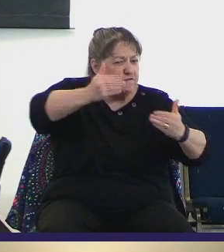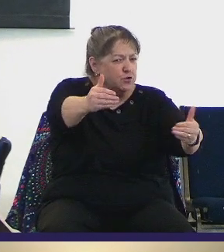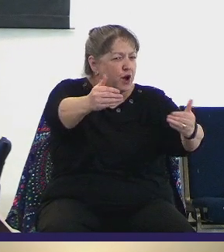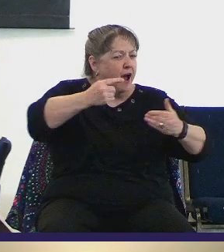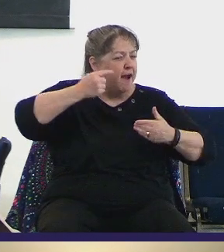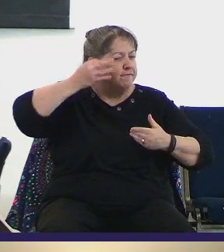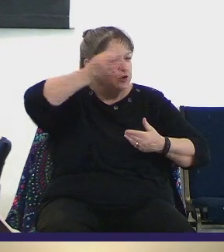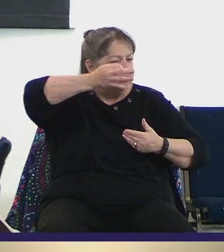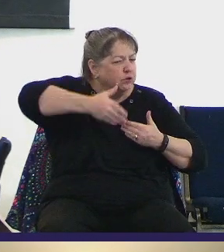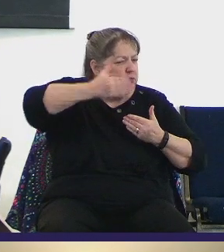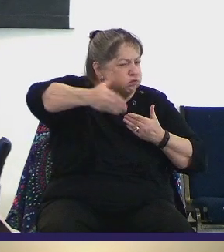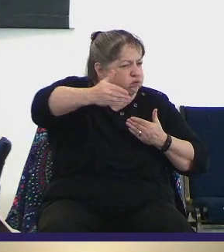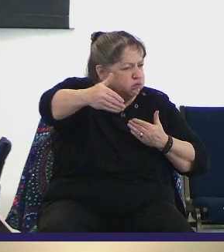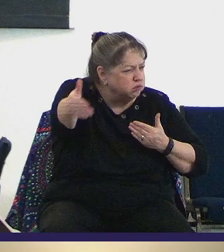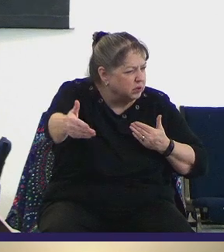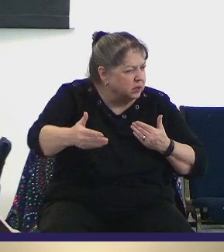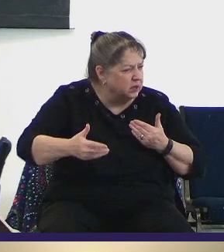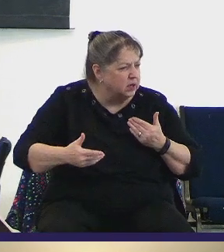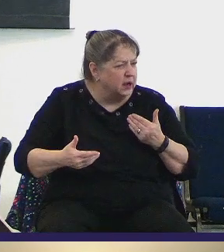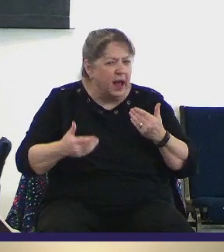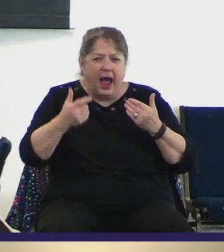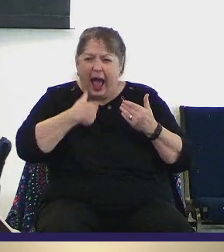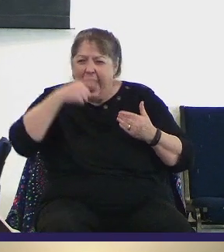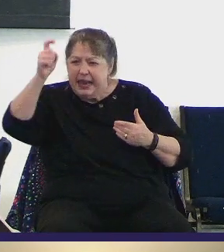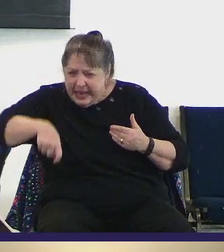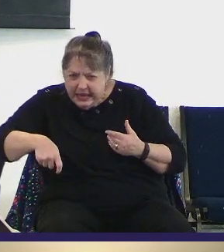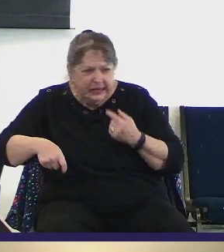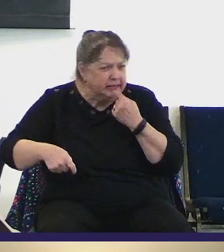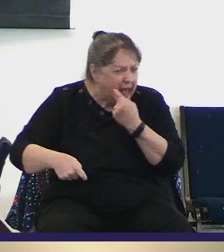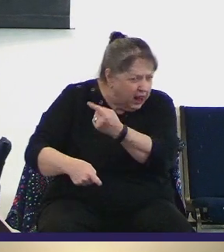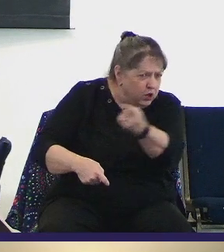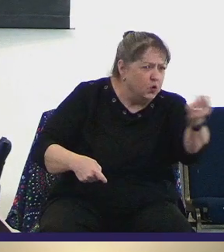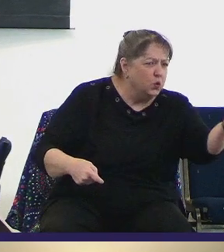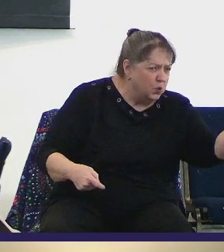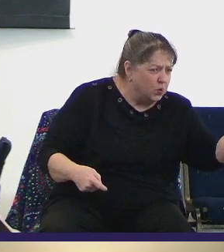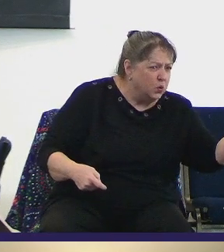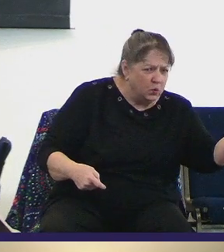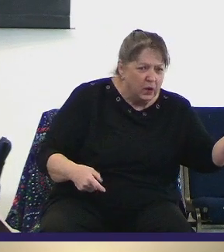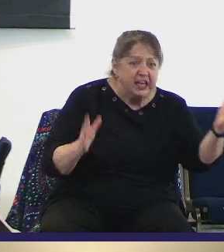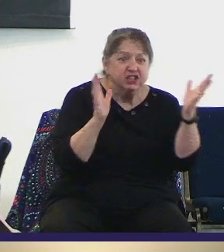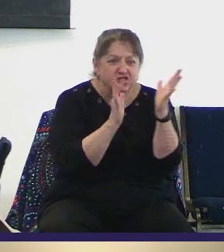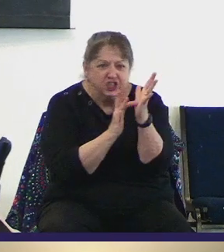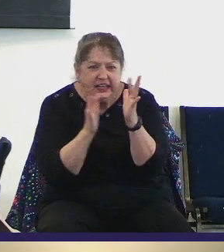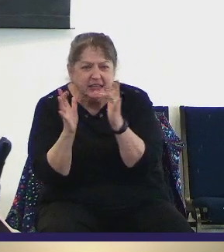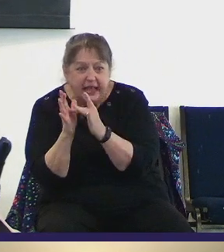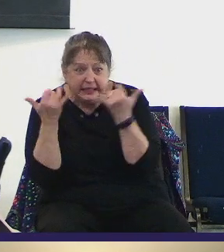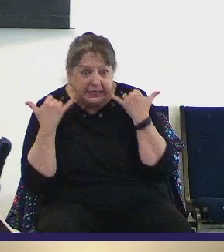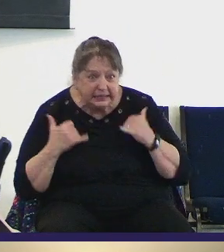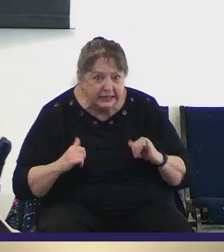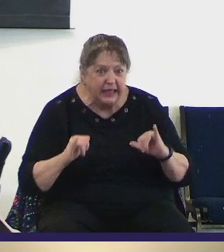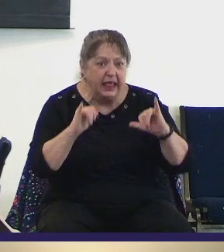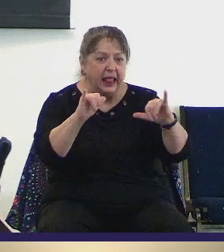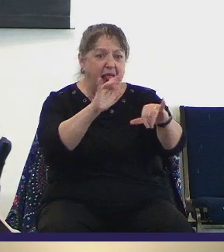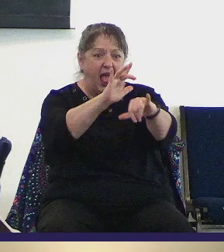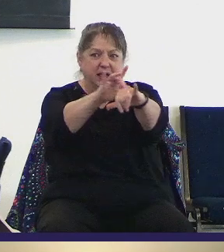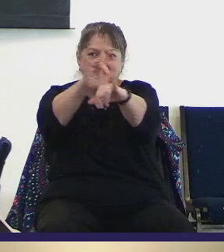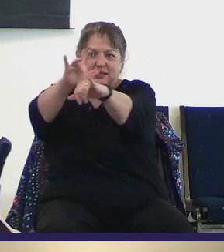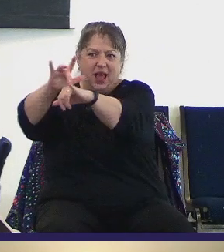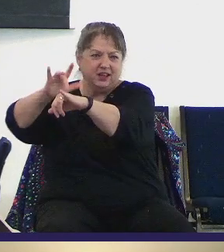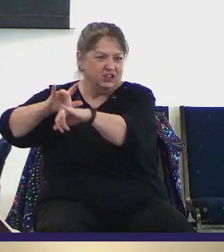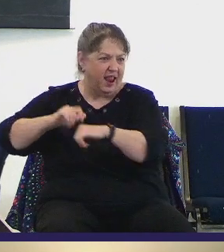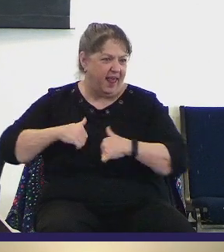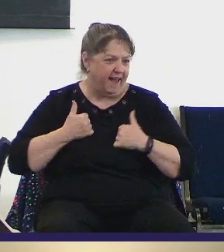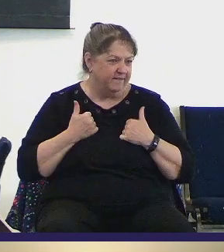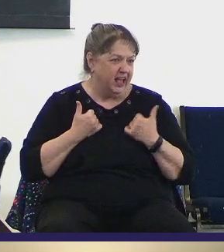to bring. And church, I need to say this morning that Jesus is still touching lives. He is still